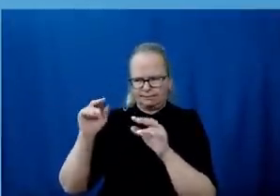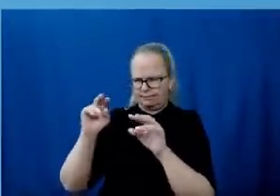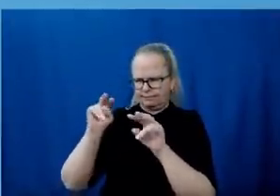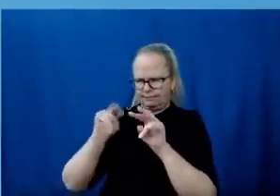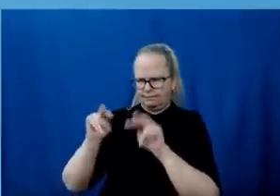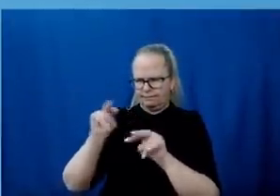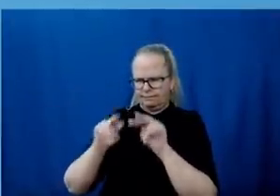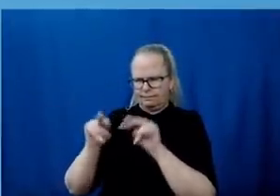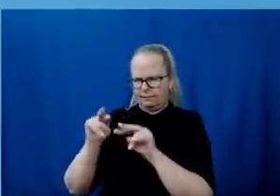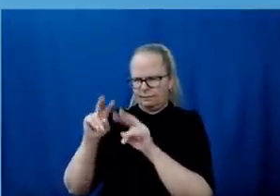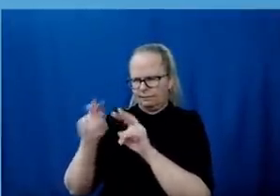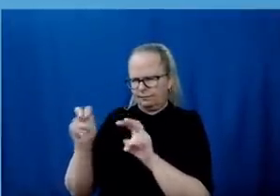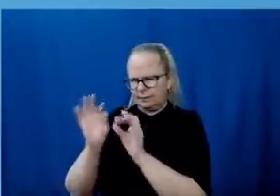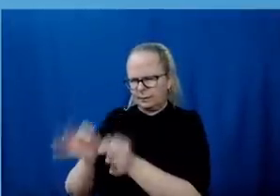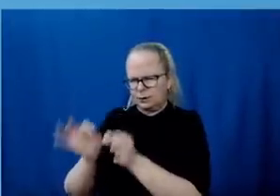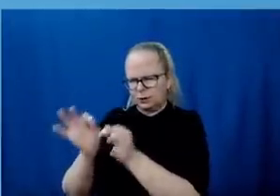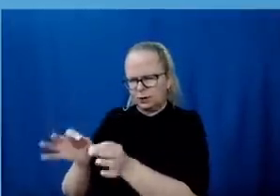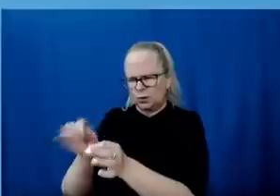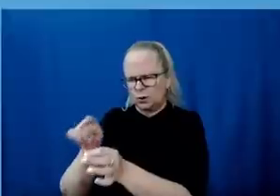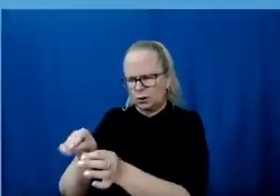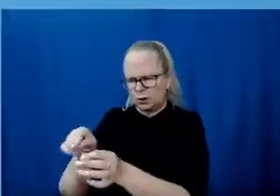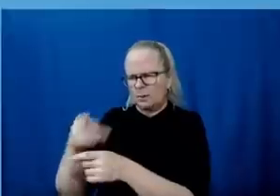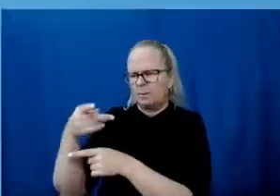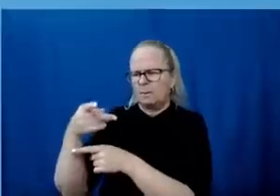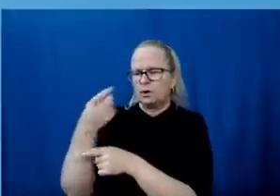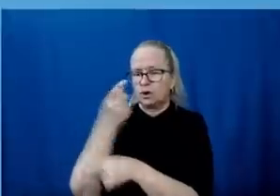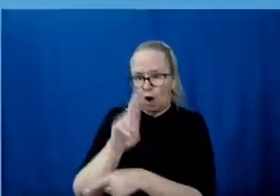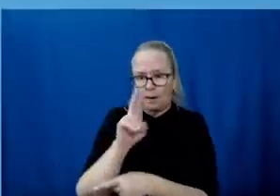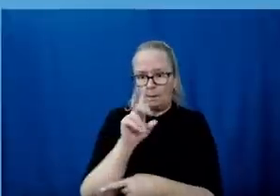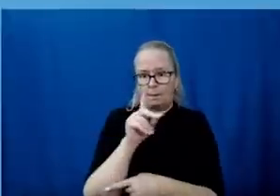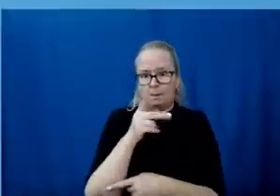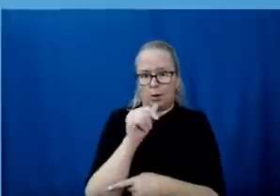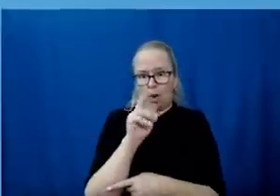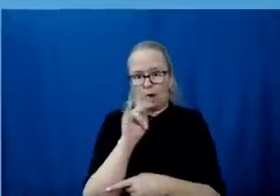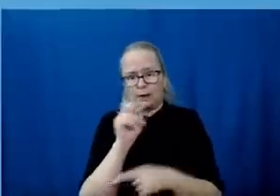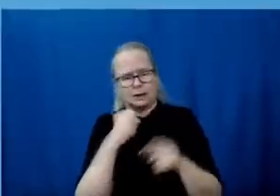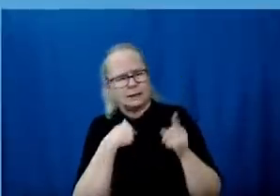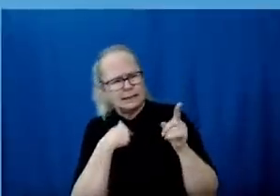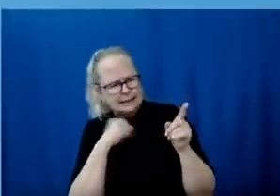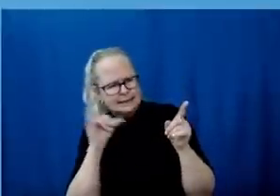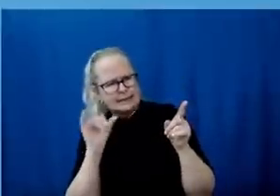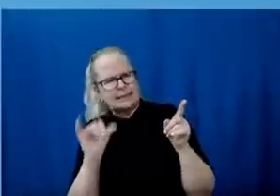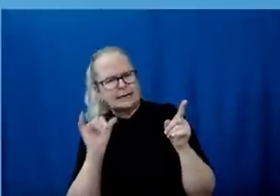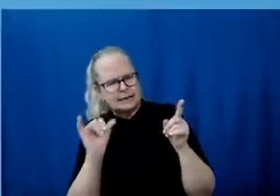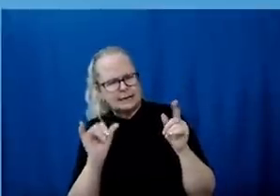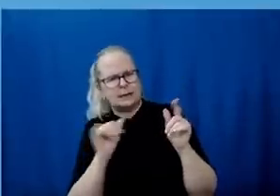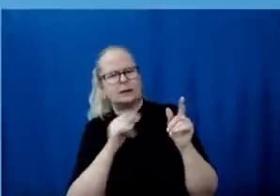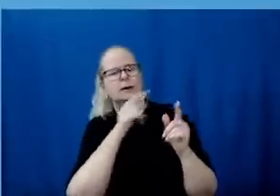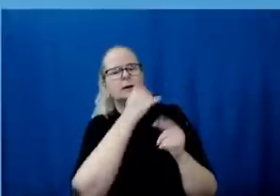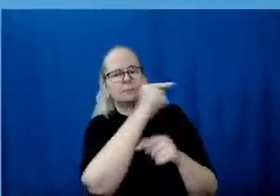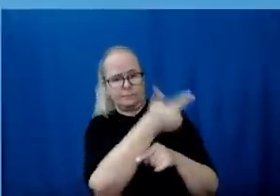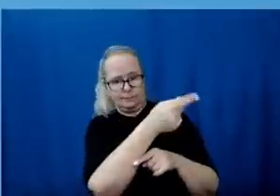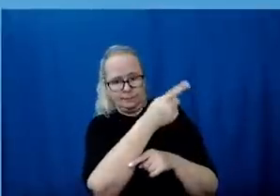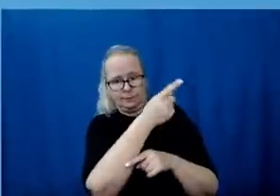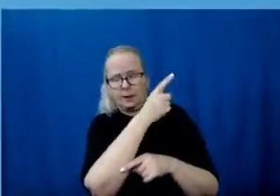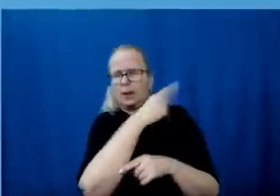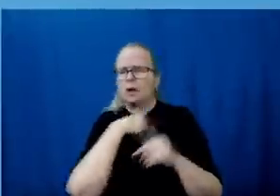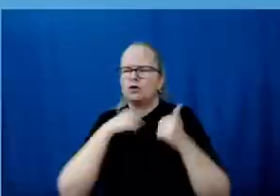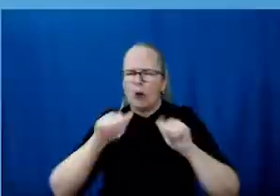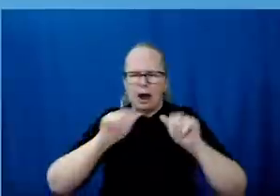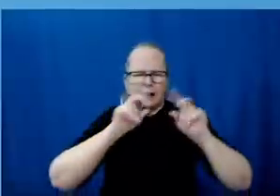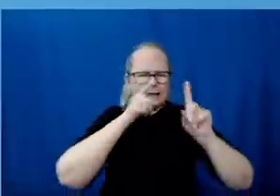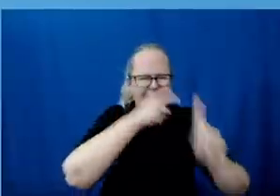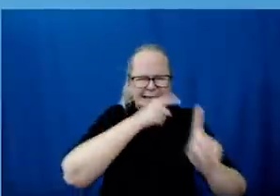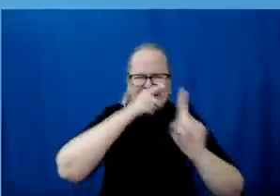COVID-19 determination. So we've tried to target every municipality close to